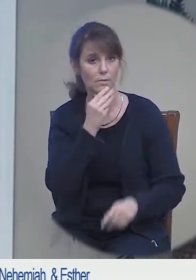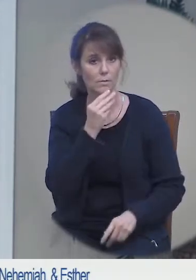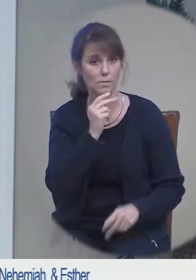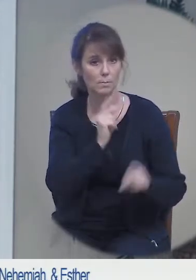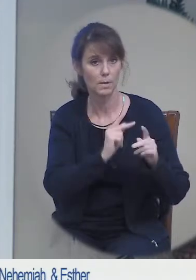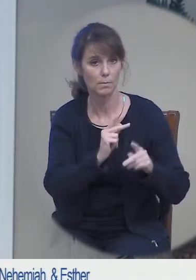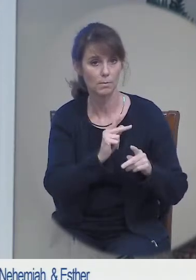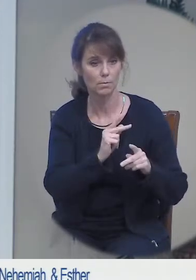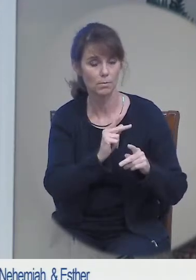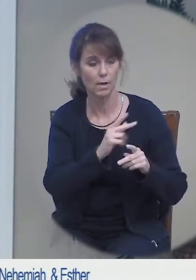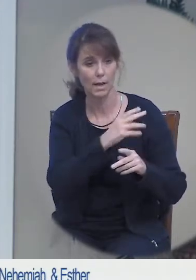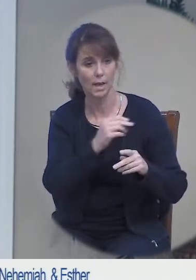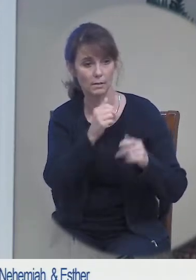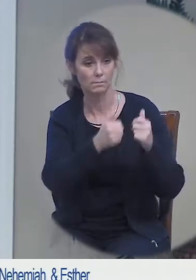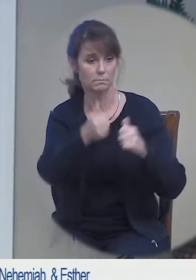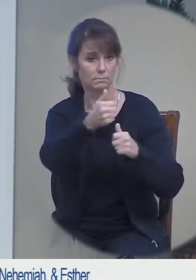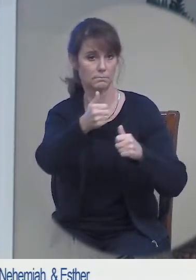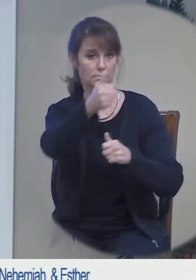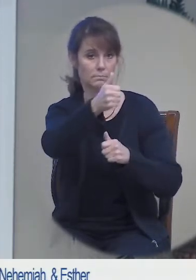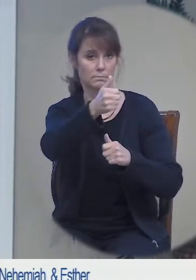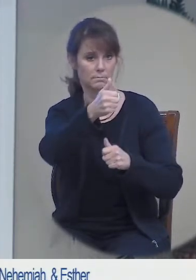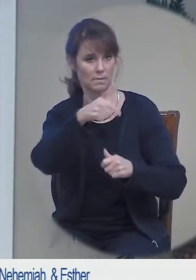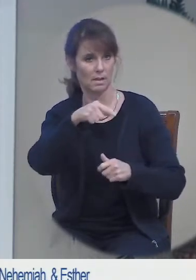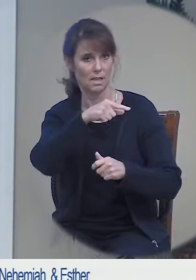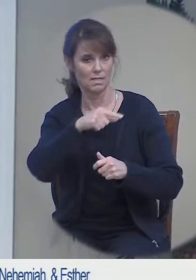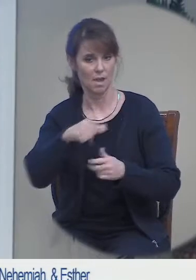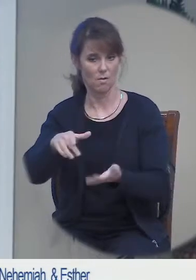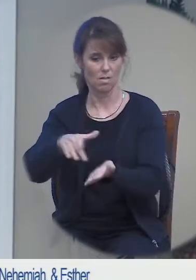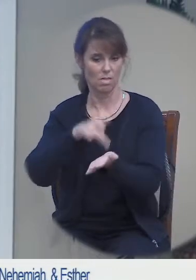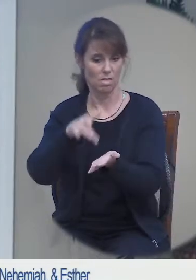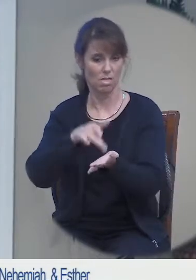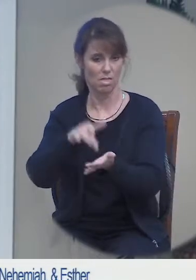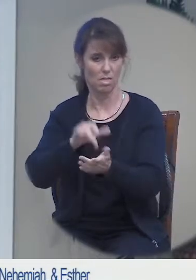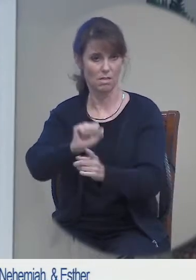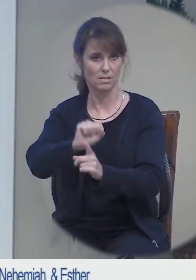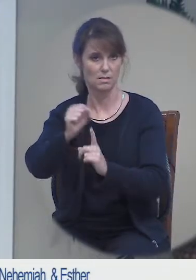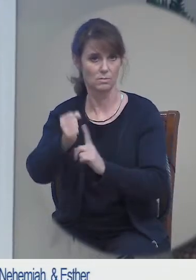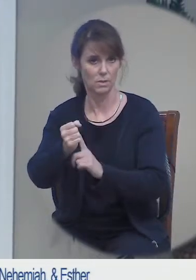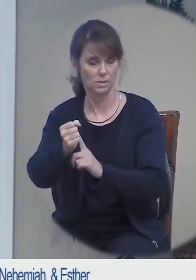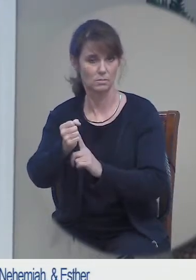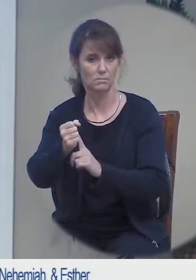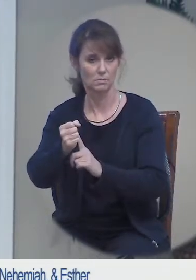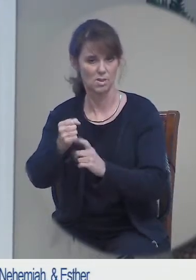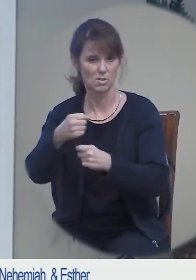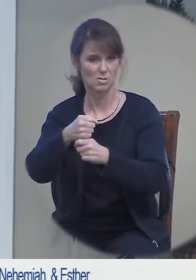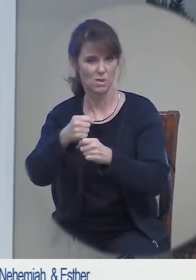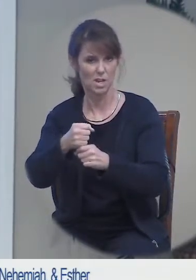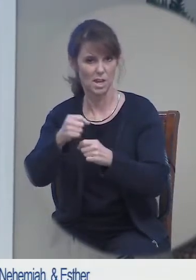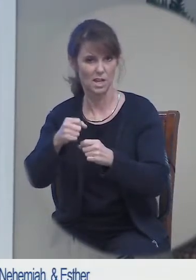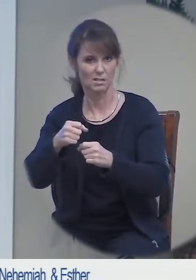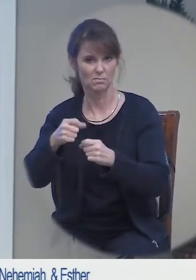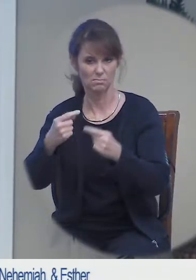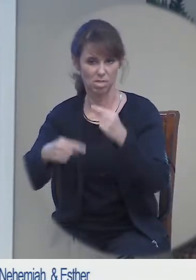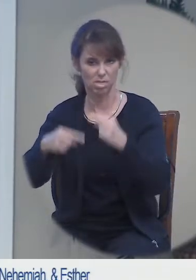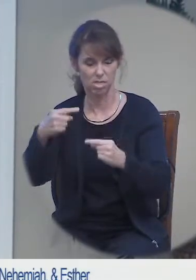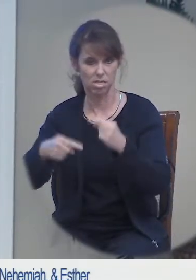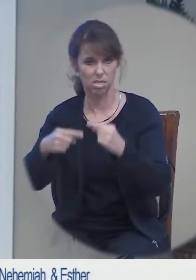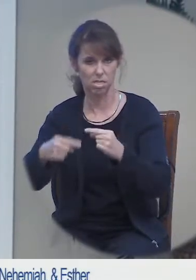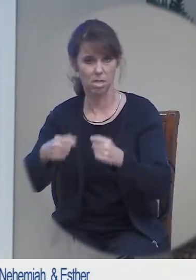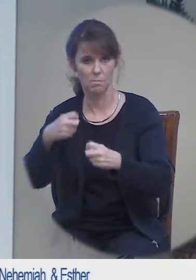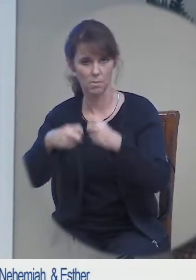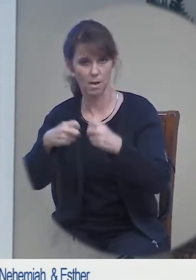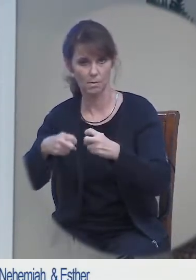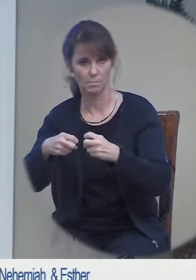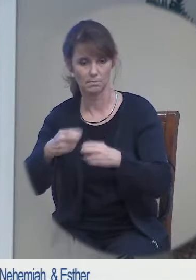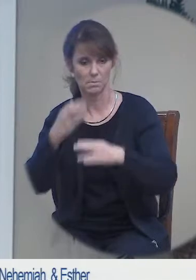and the nobles, who are then taking advantage of the situation and then creating conflict that prohibits the wall